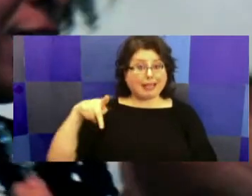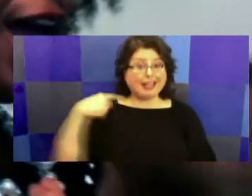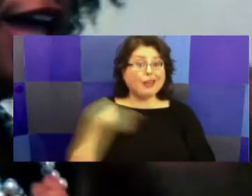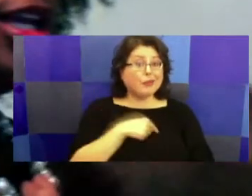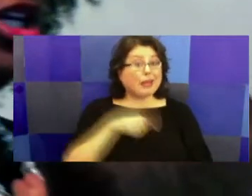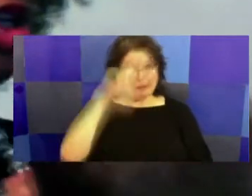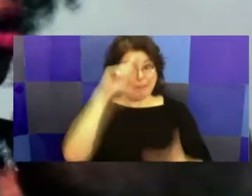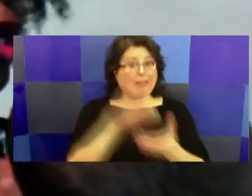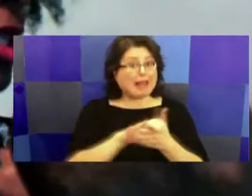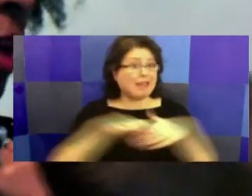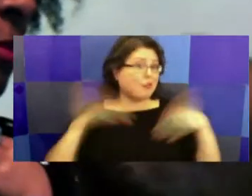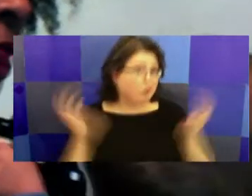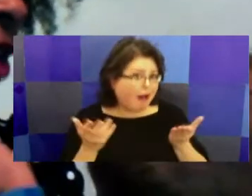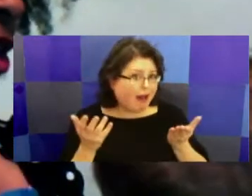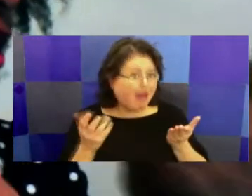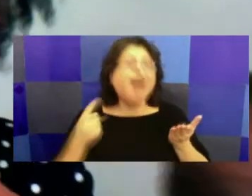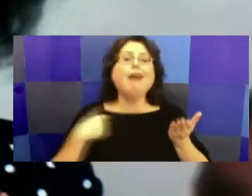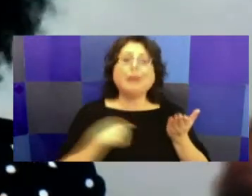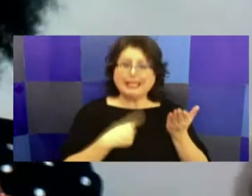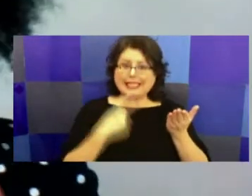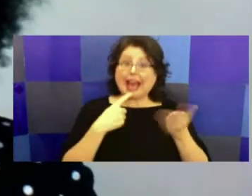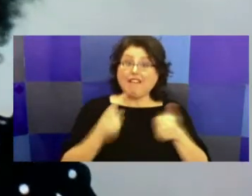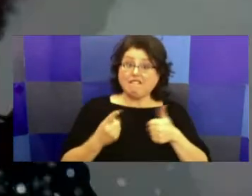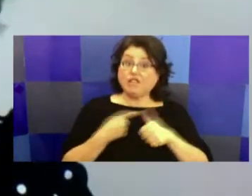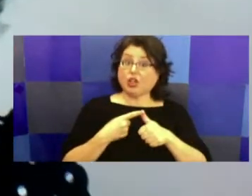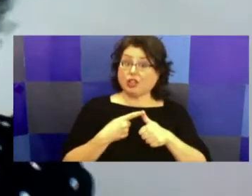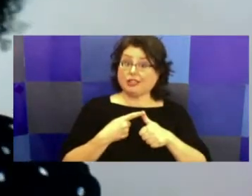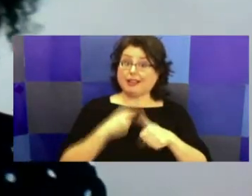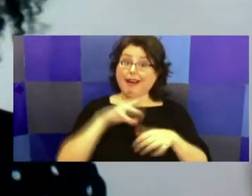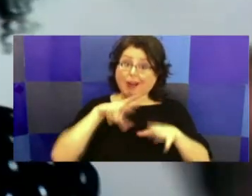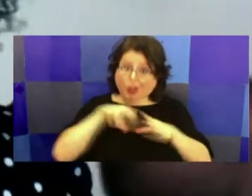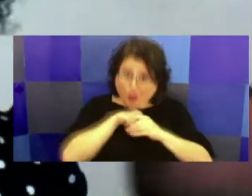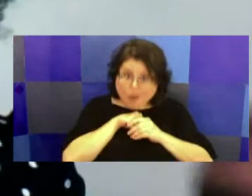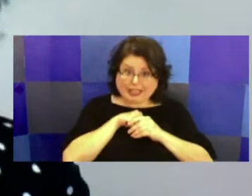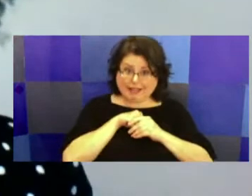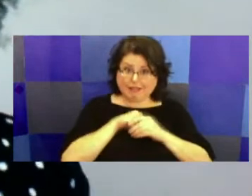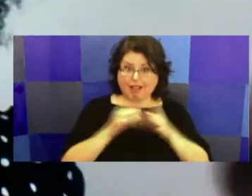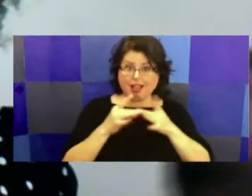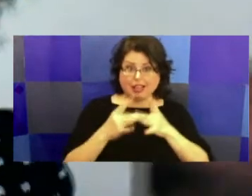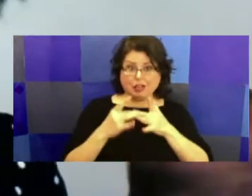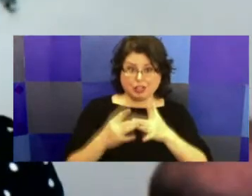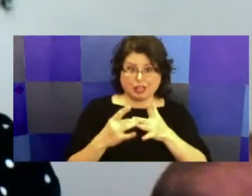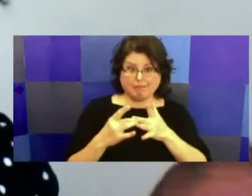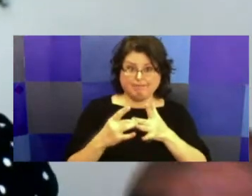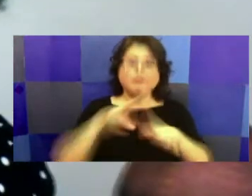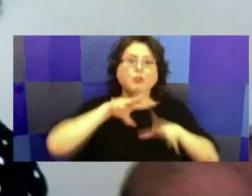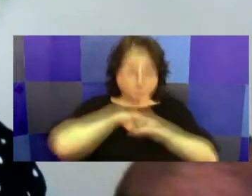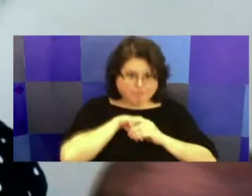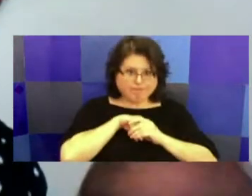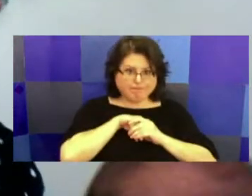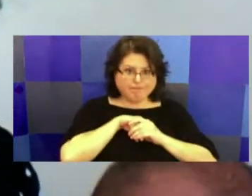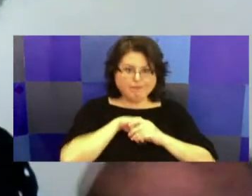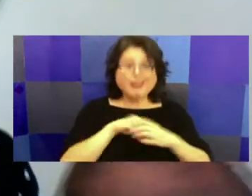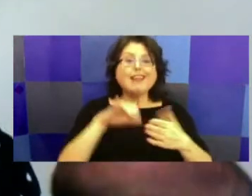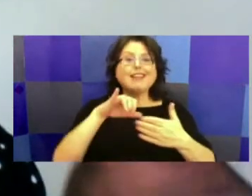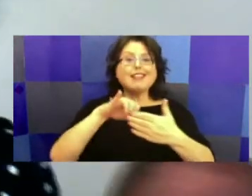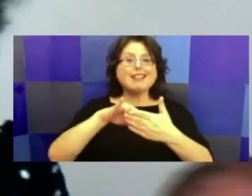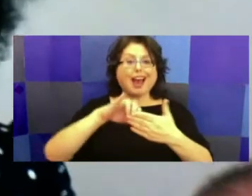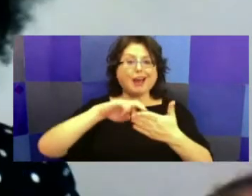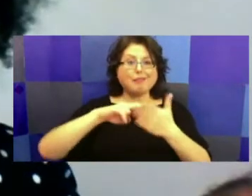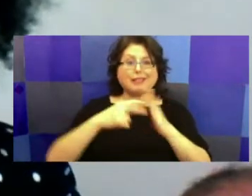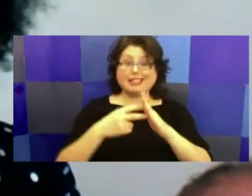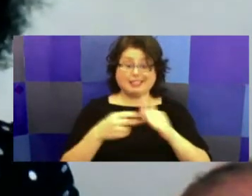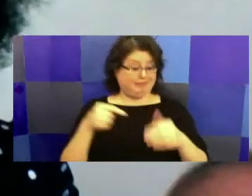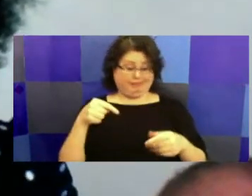believe that, we say first, inclusive leadership, because we believe that that is at the forefront of